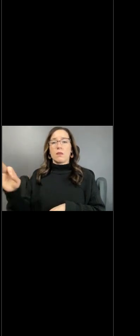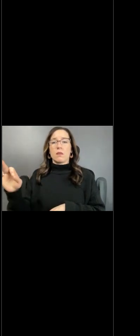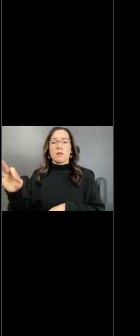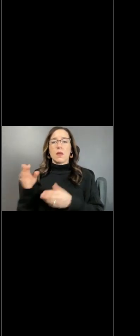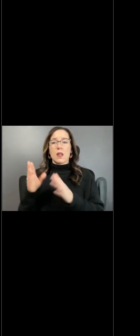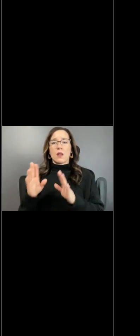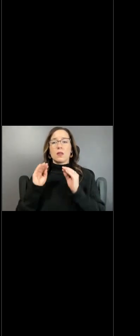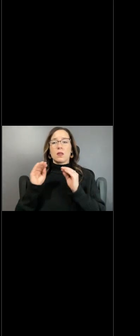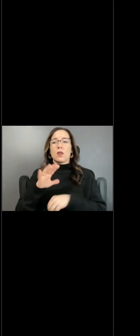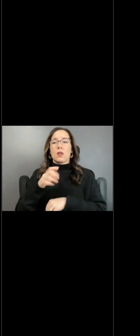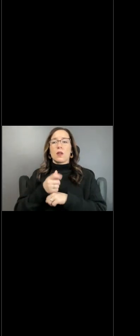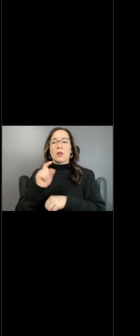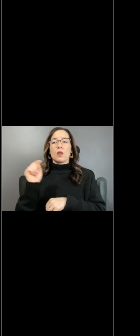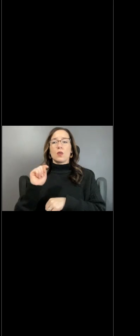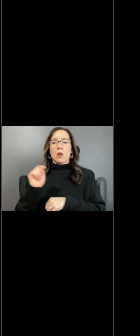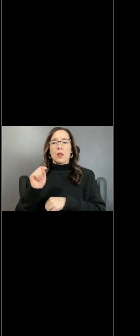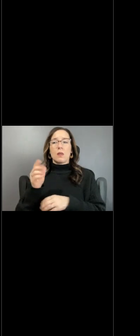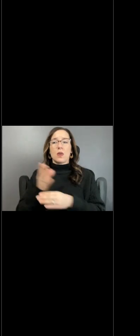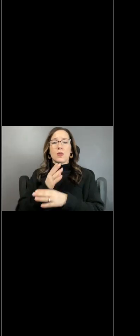to 18 inches.